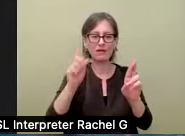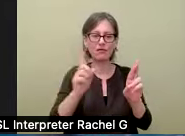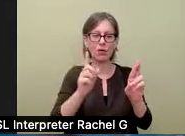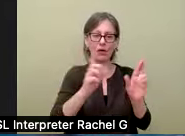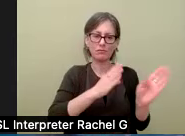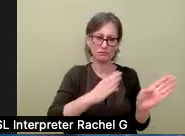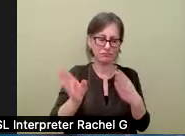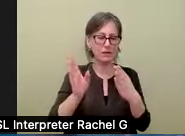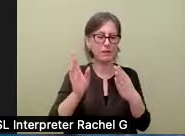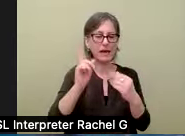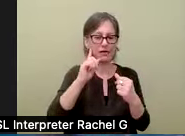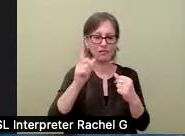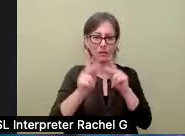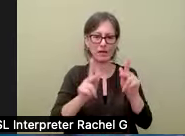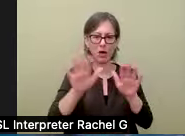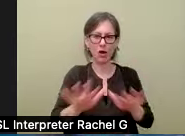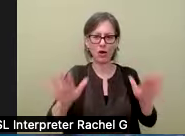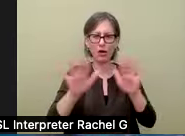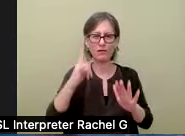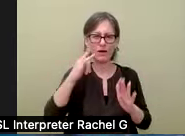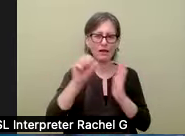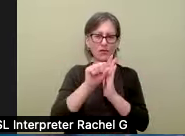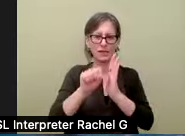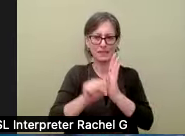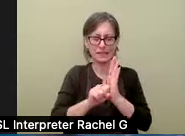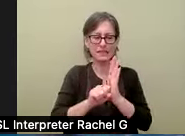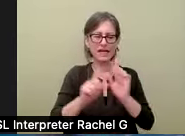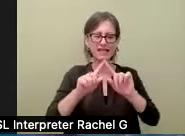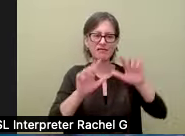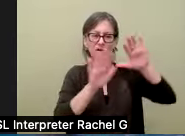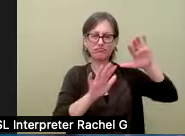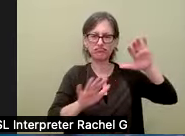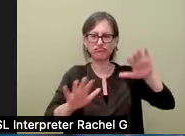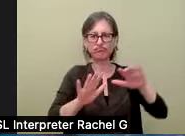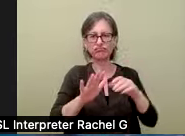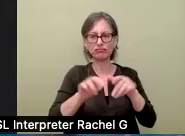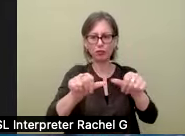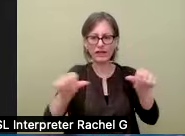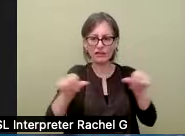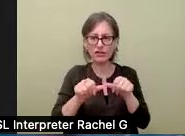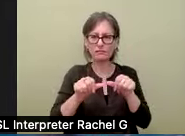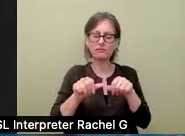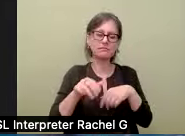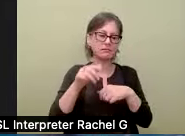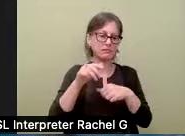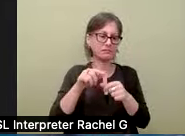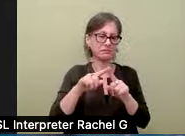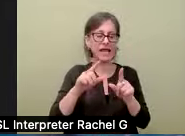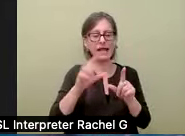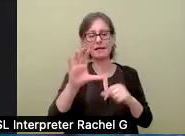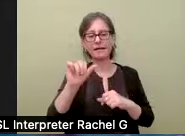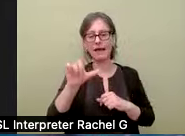preparedness. People across the state, organized in regions and by committees, and we have support from Cal OES